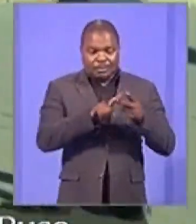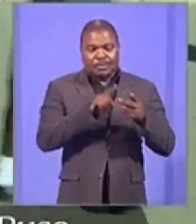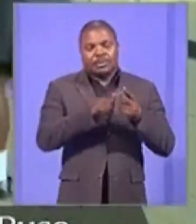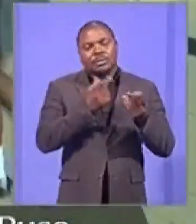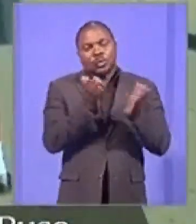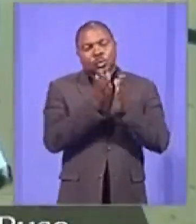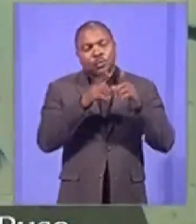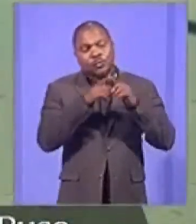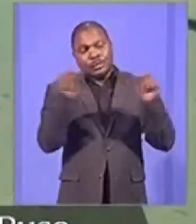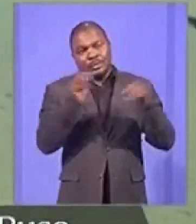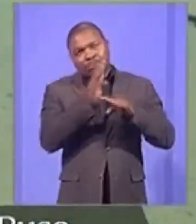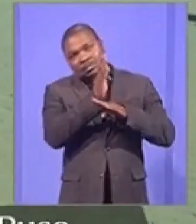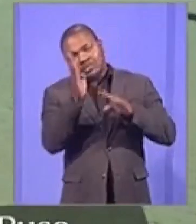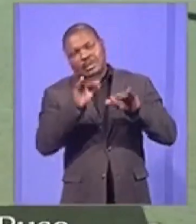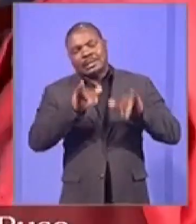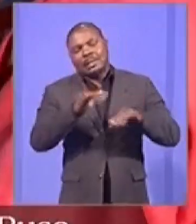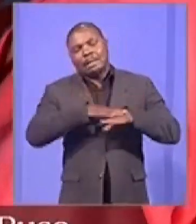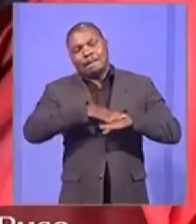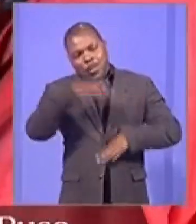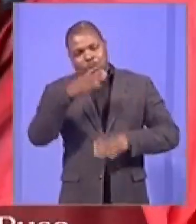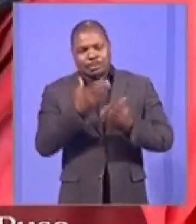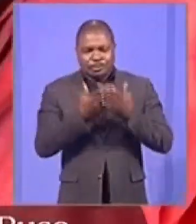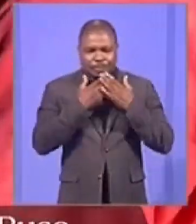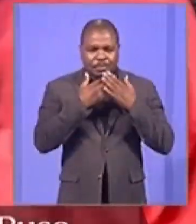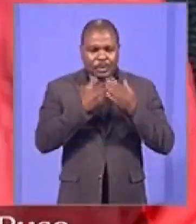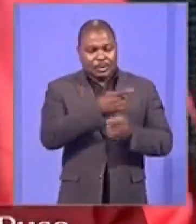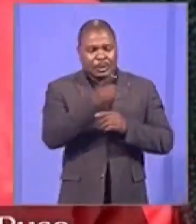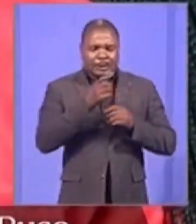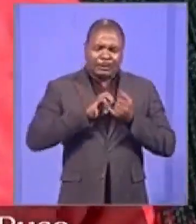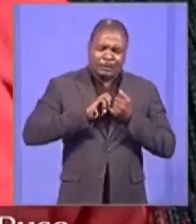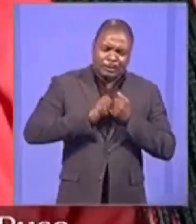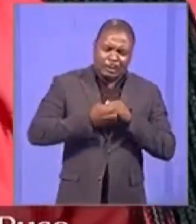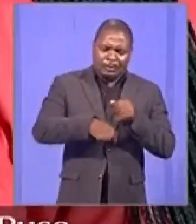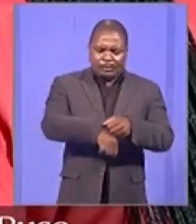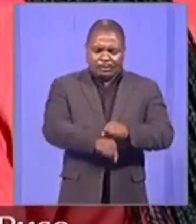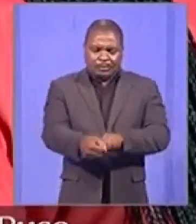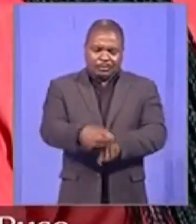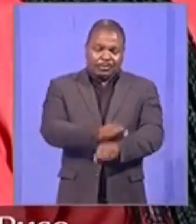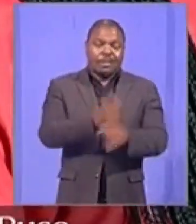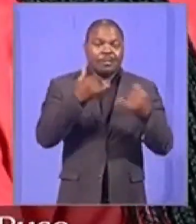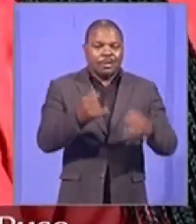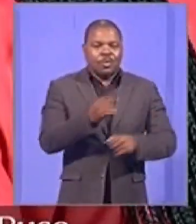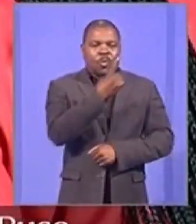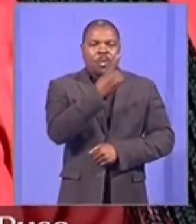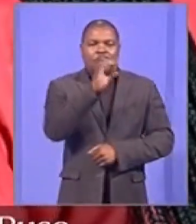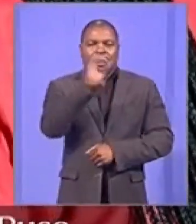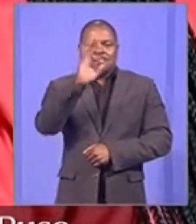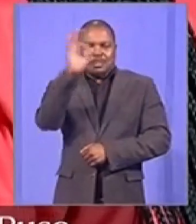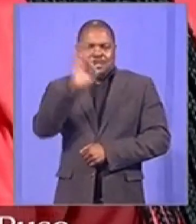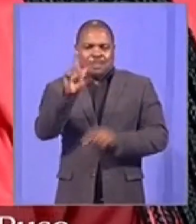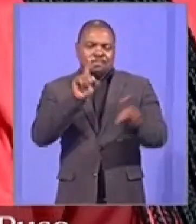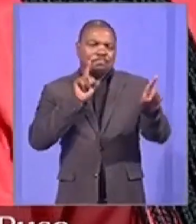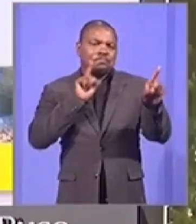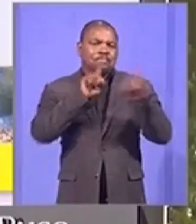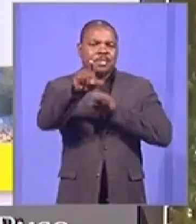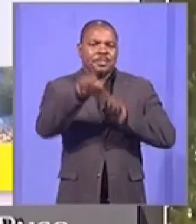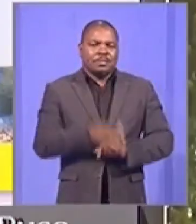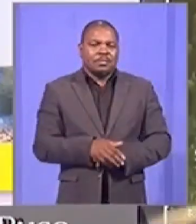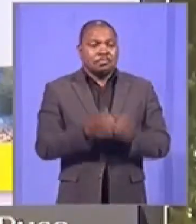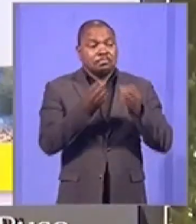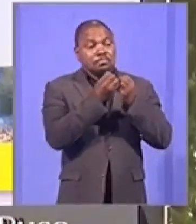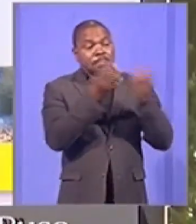fa sekolo se tswa. Kwa bokhutlhong ba matsapa ano otlhe ba bone dipersente di le 100 tsa phalolo tse bontsi ba tsona